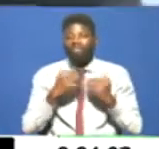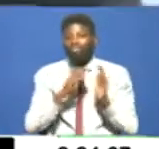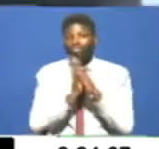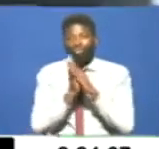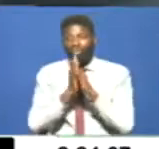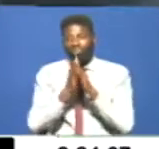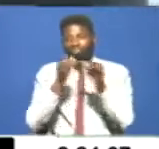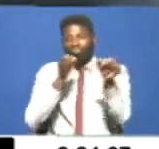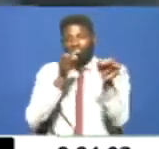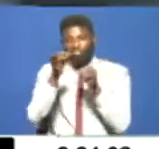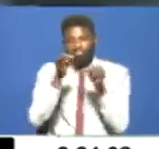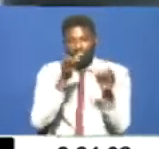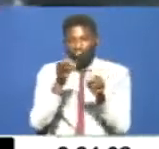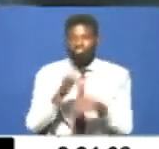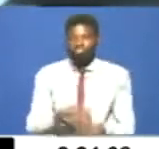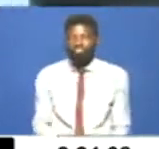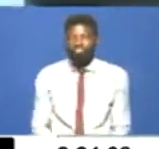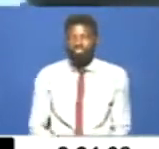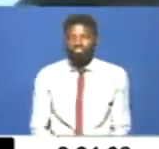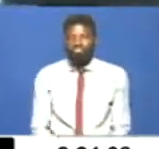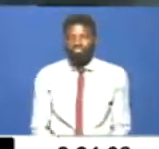story.